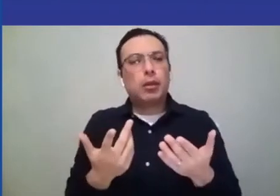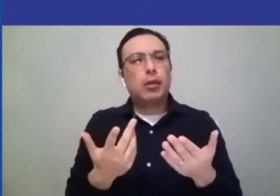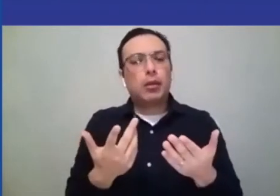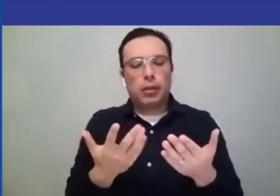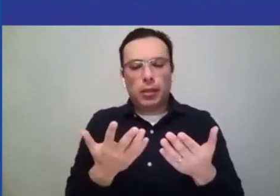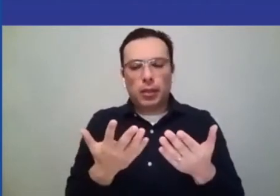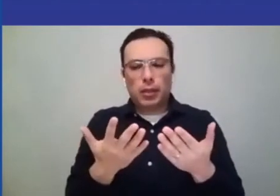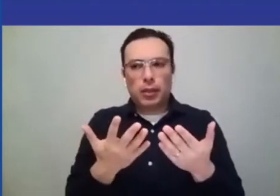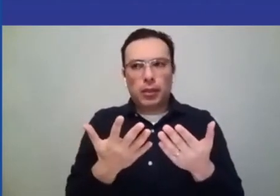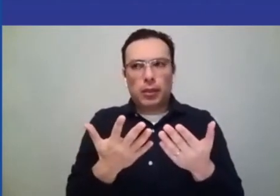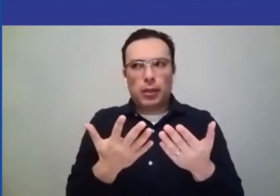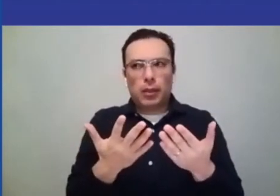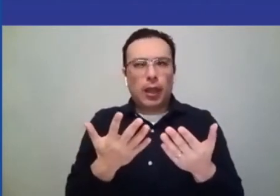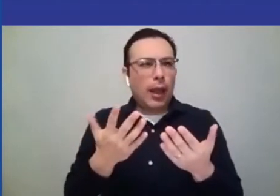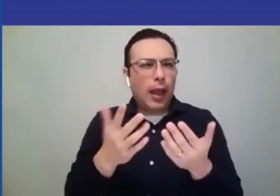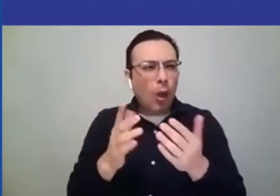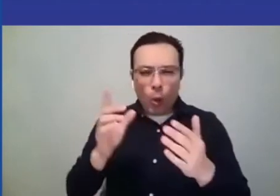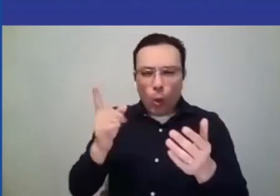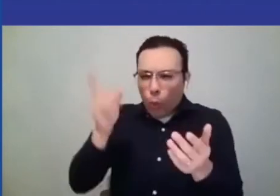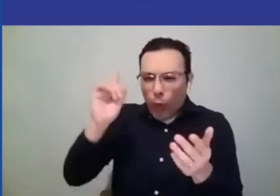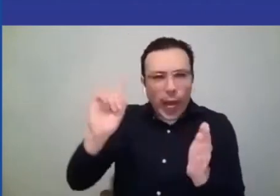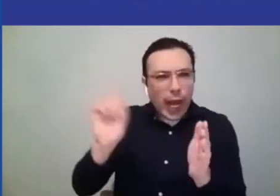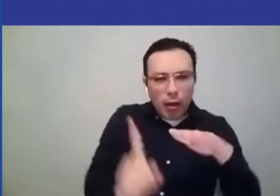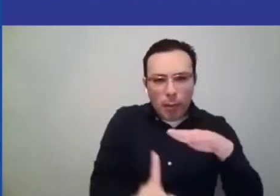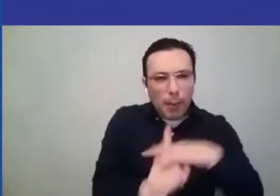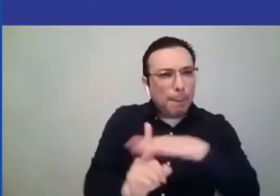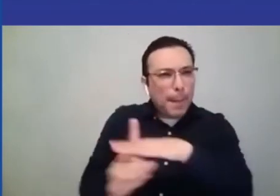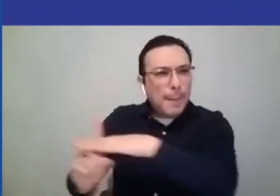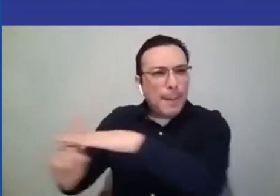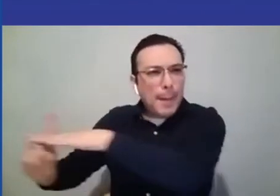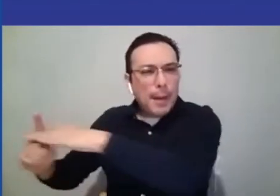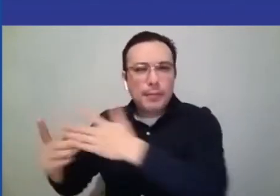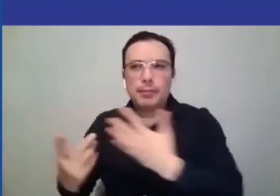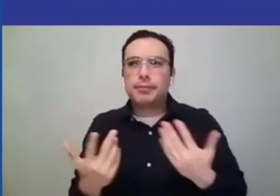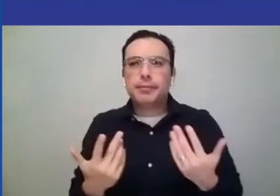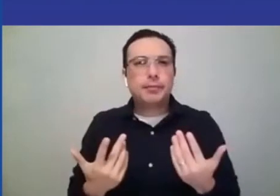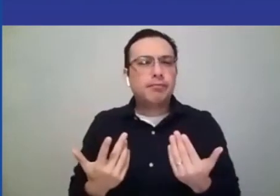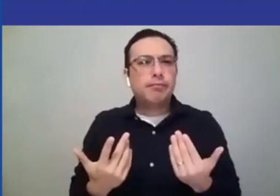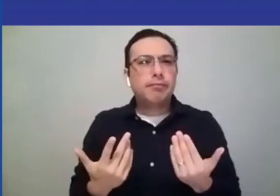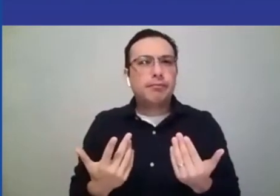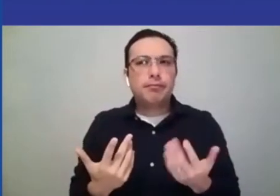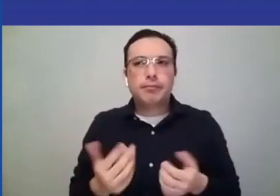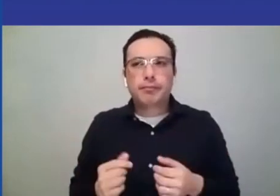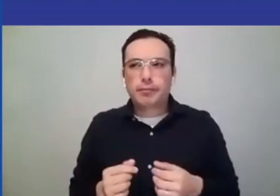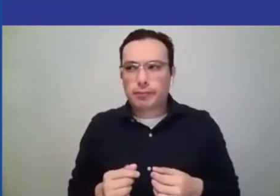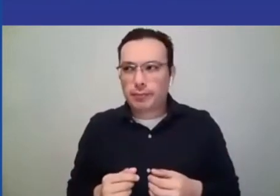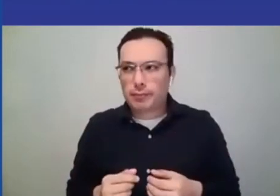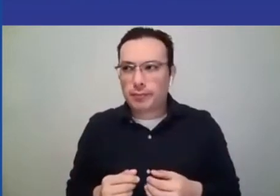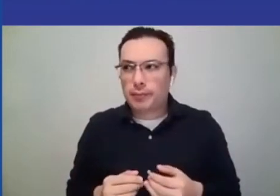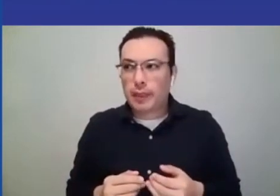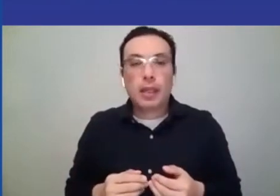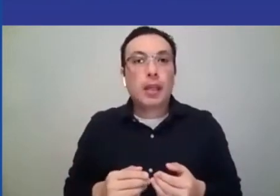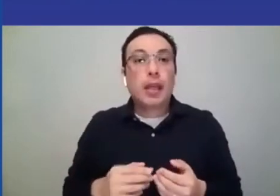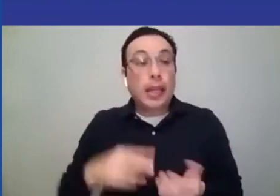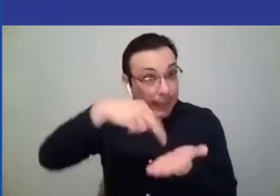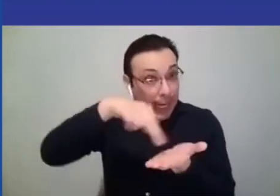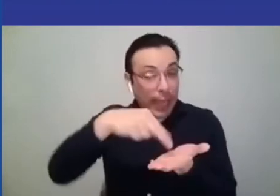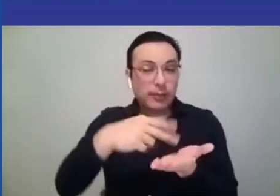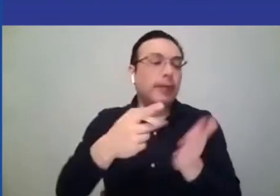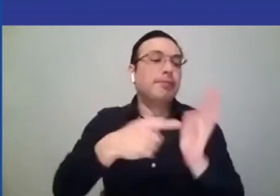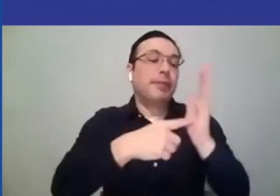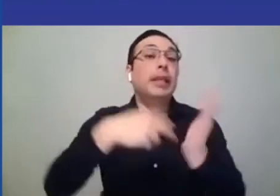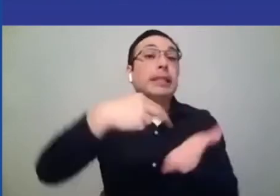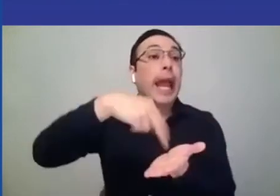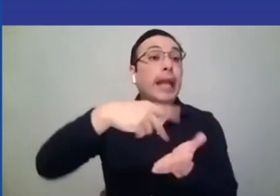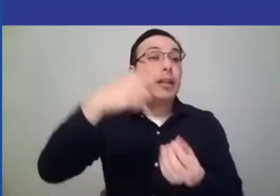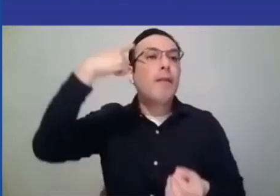articulate that? What relationship do these dances have to the history of your community? Have